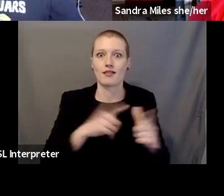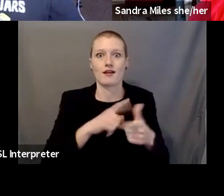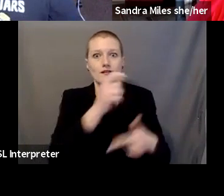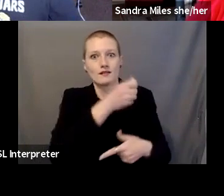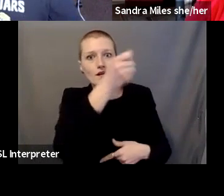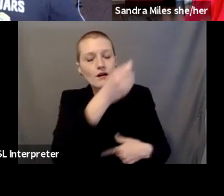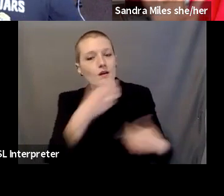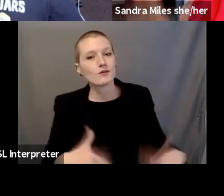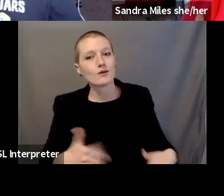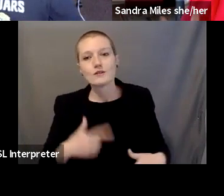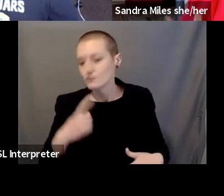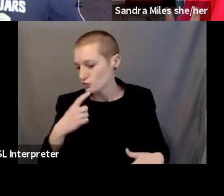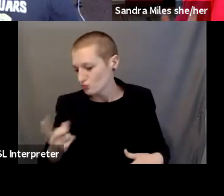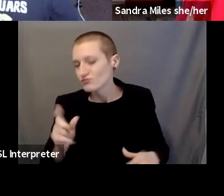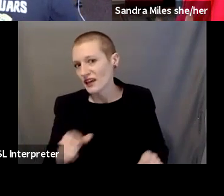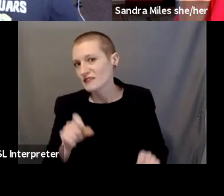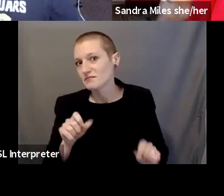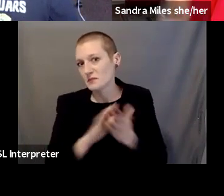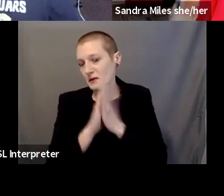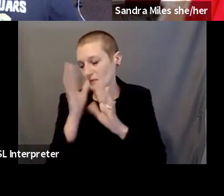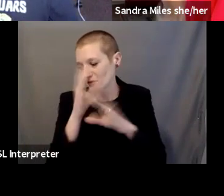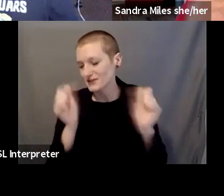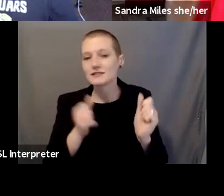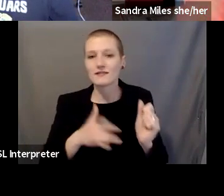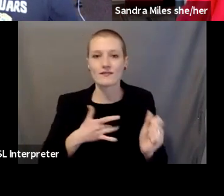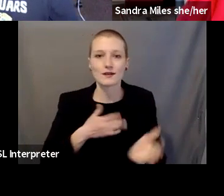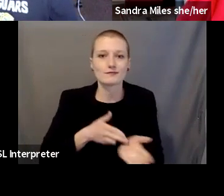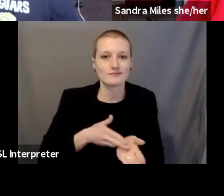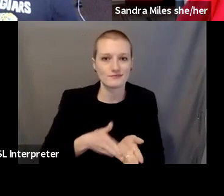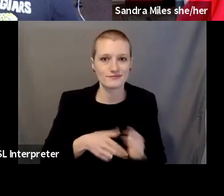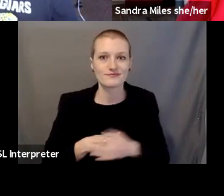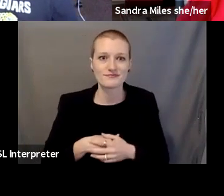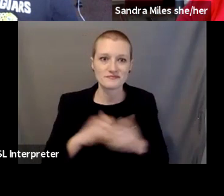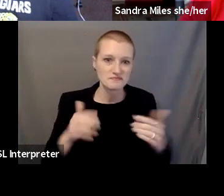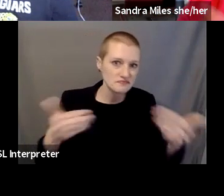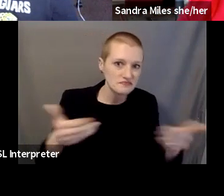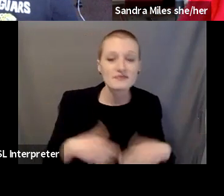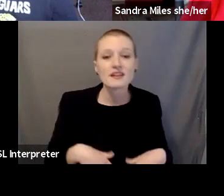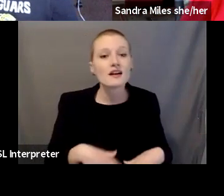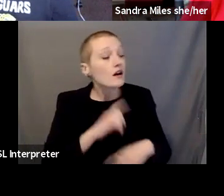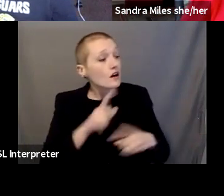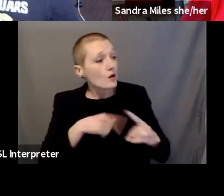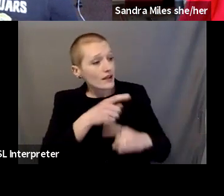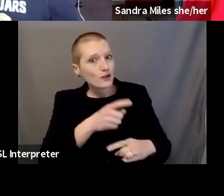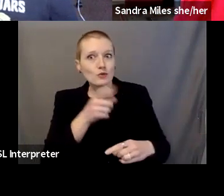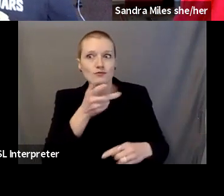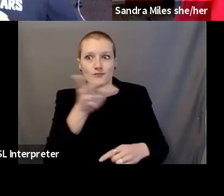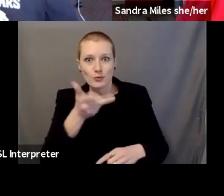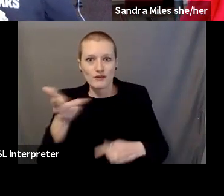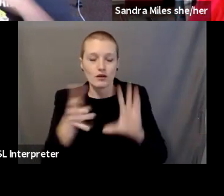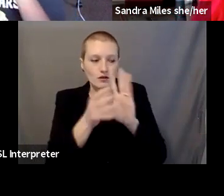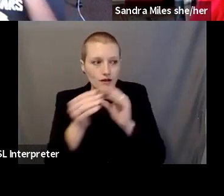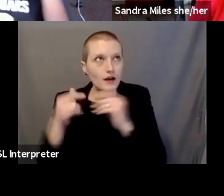So when you all were talking, like, all of the thoughts were going through my head. Earlier, Gail had made a comment